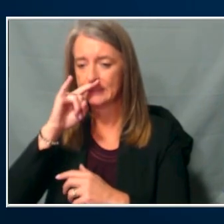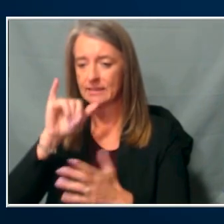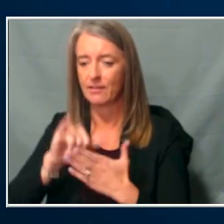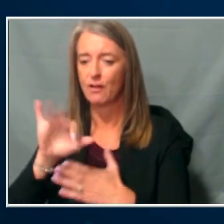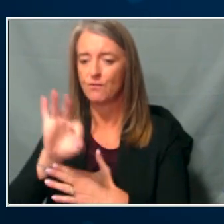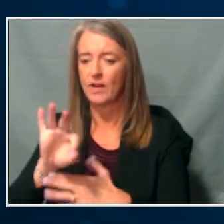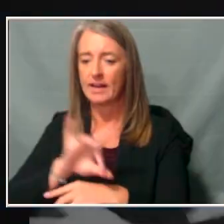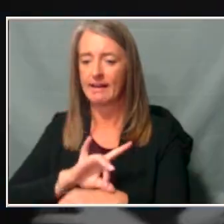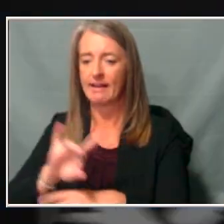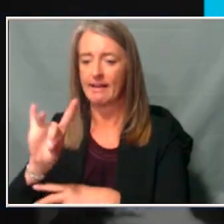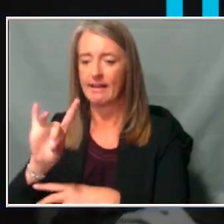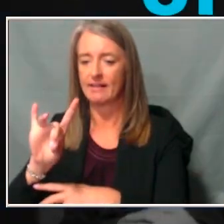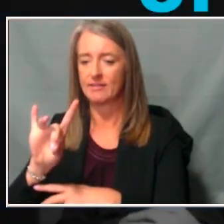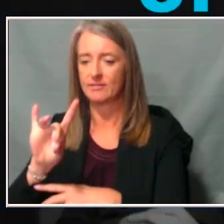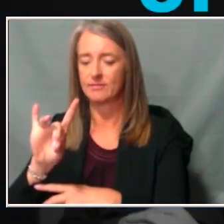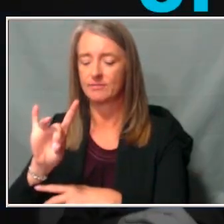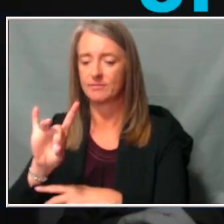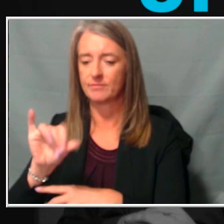8 a.m.